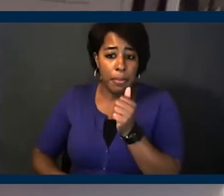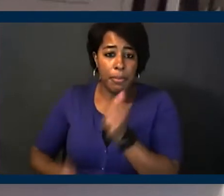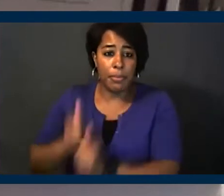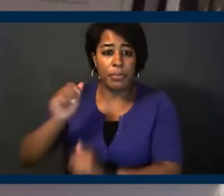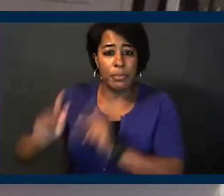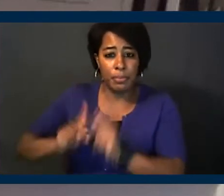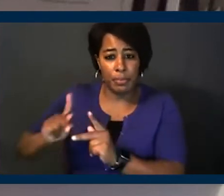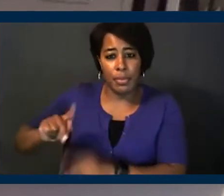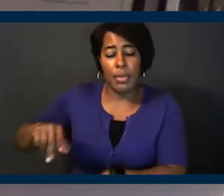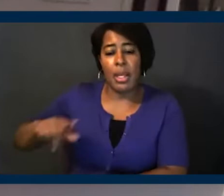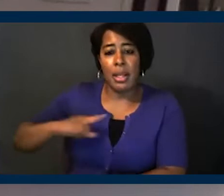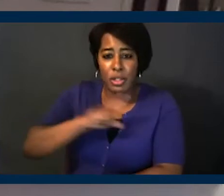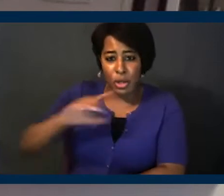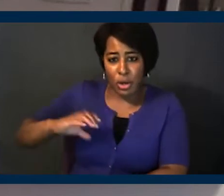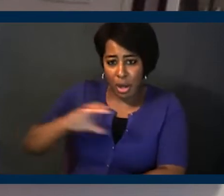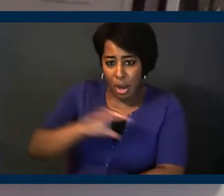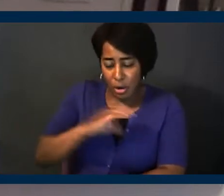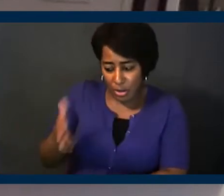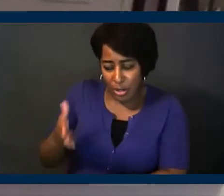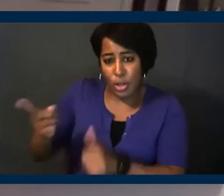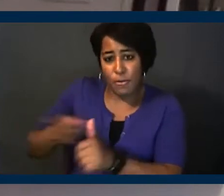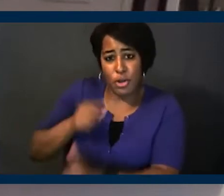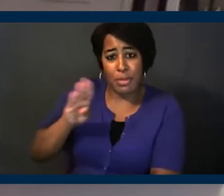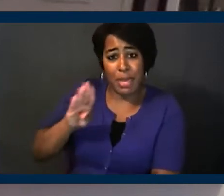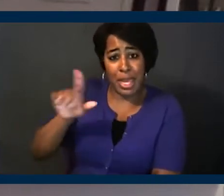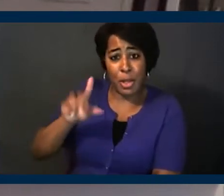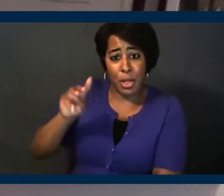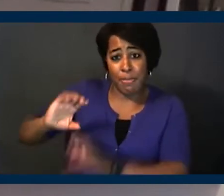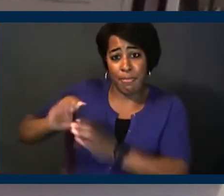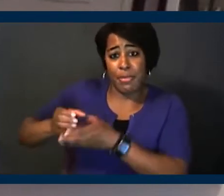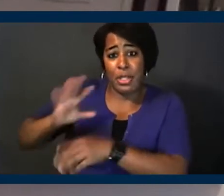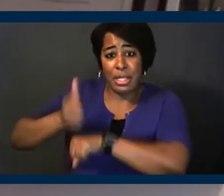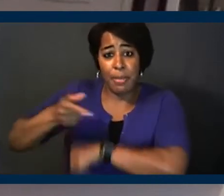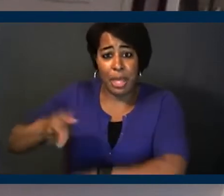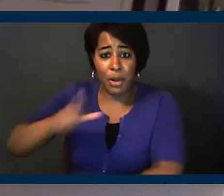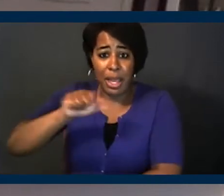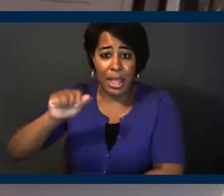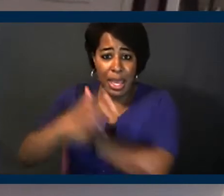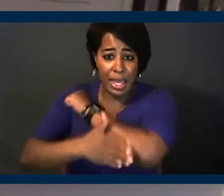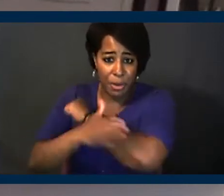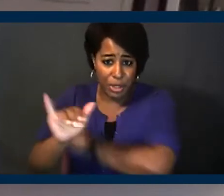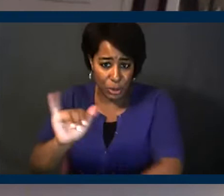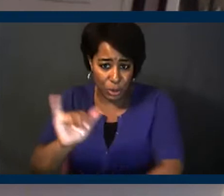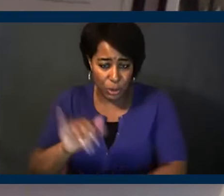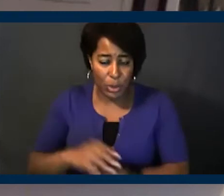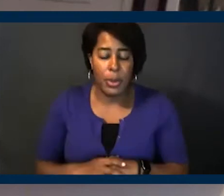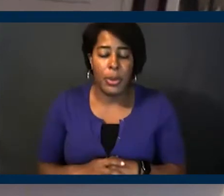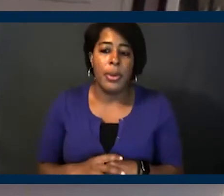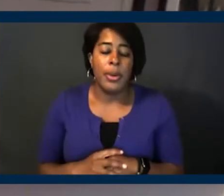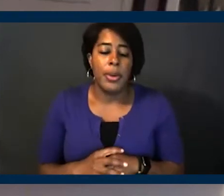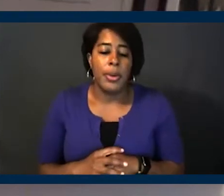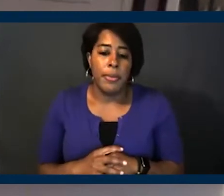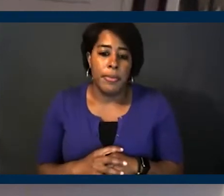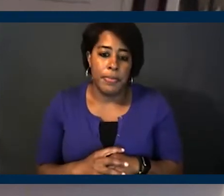County. The first BLM chapter started in LA County as well. How, if at all, have you